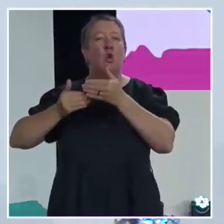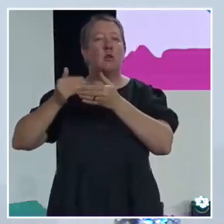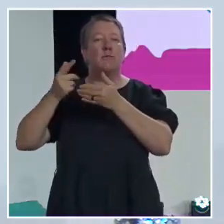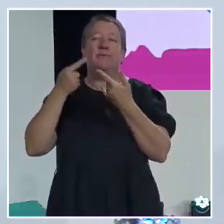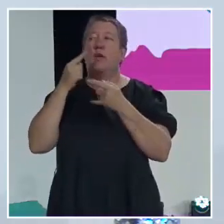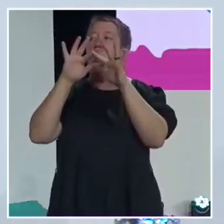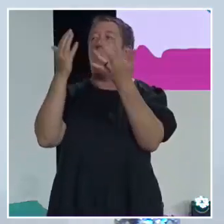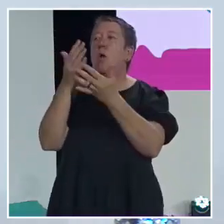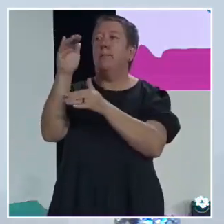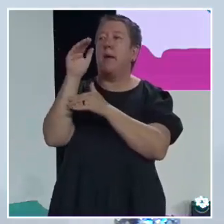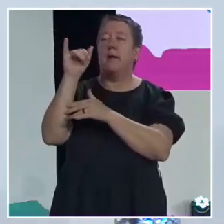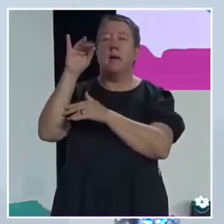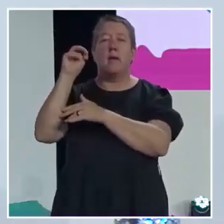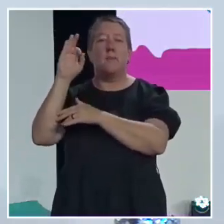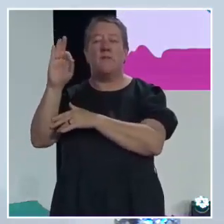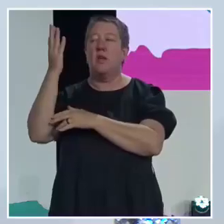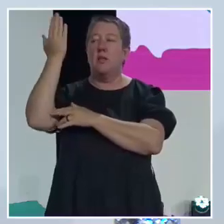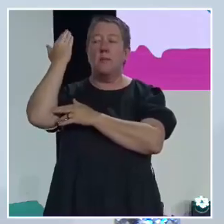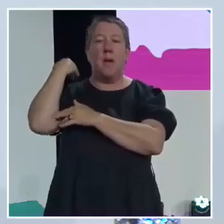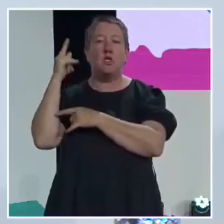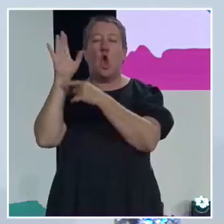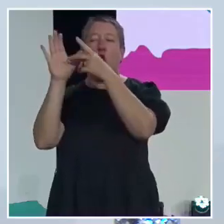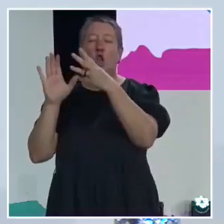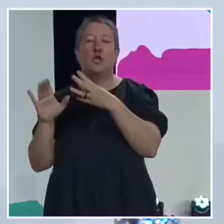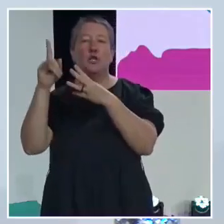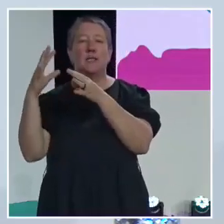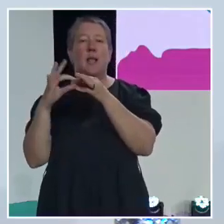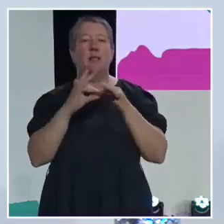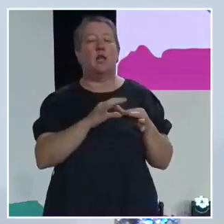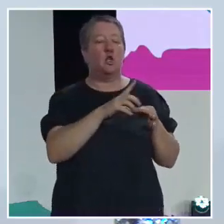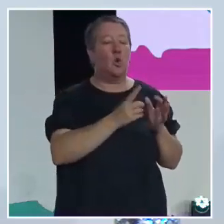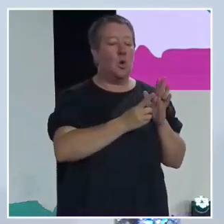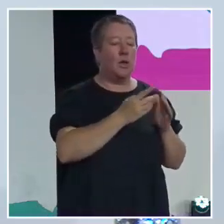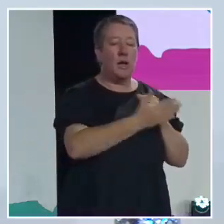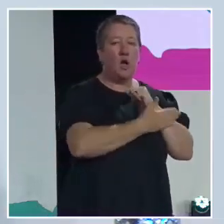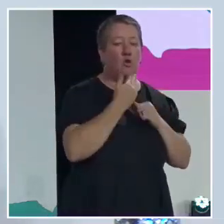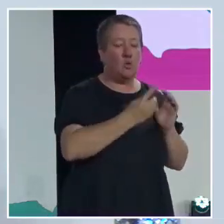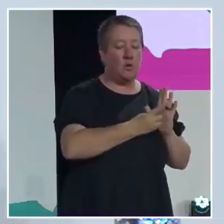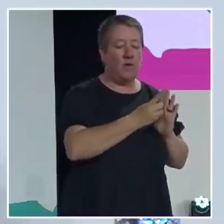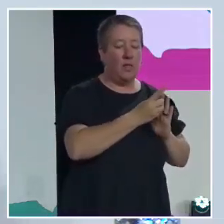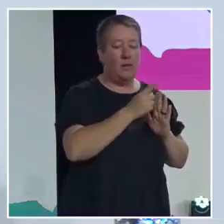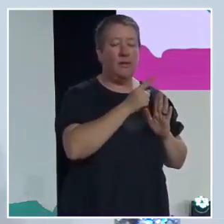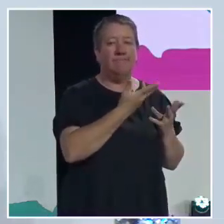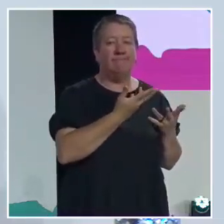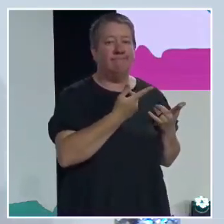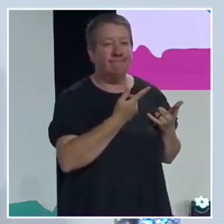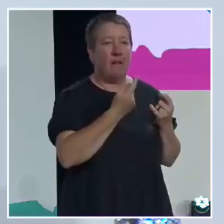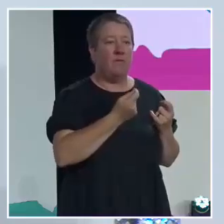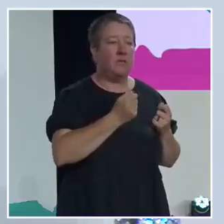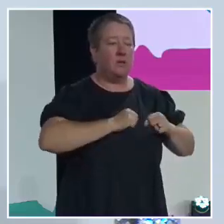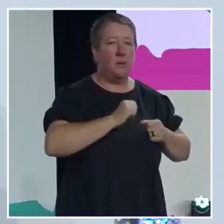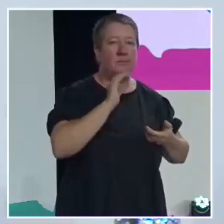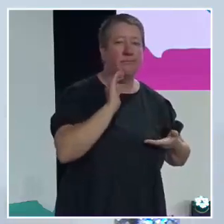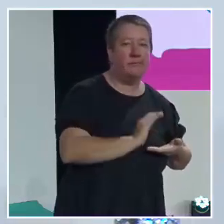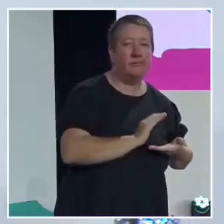World Bank and the IMF in the past, where the conditions lent to developing countries was conditional on reducing their fiscal space just by obsessing